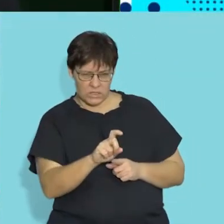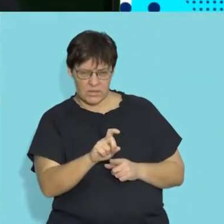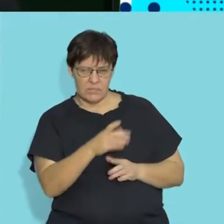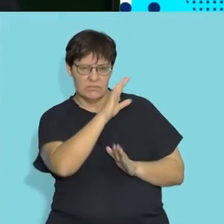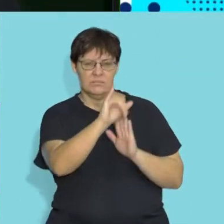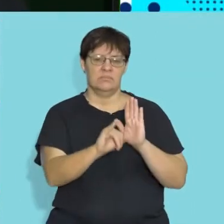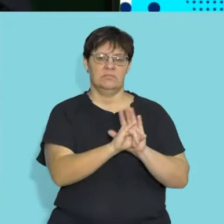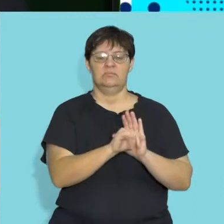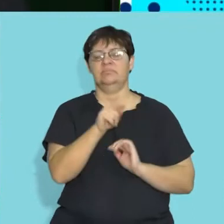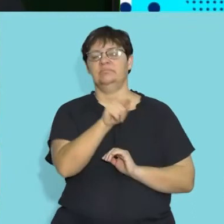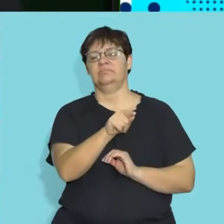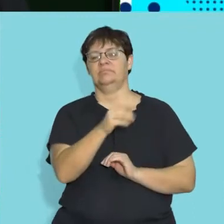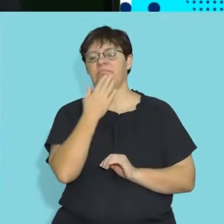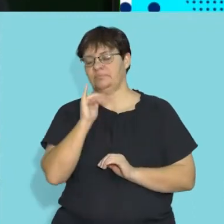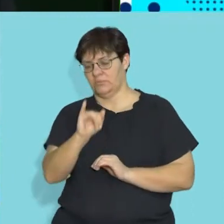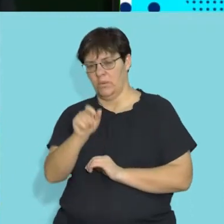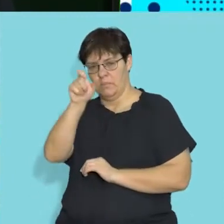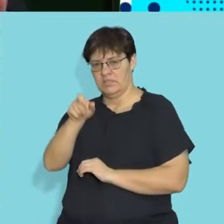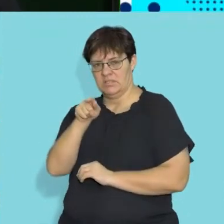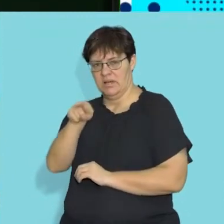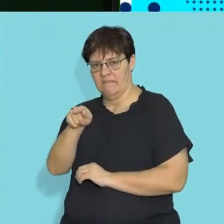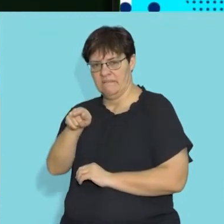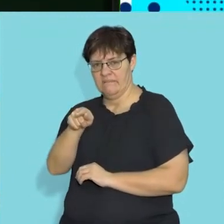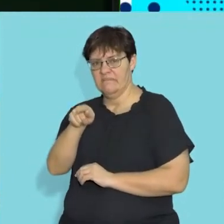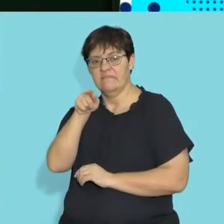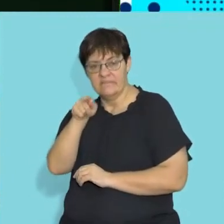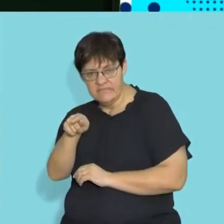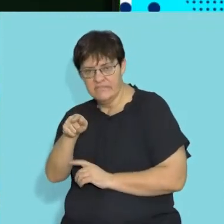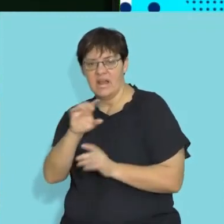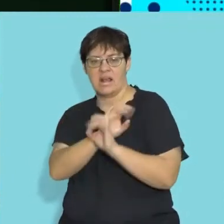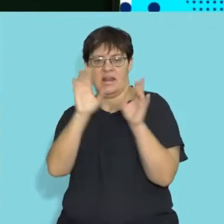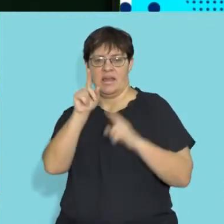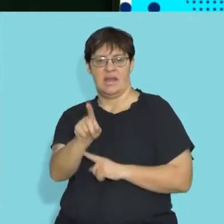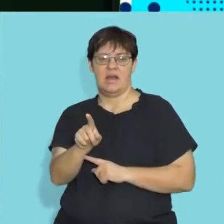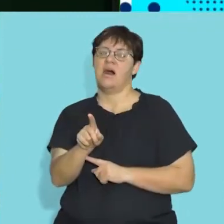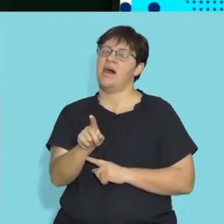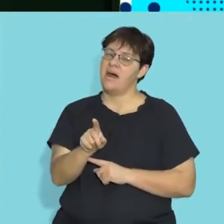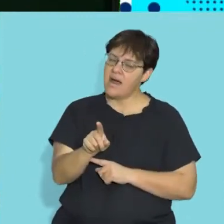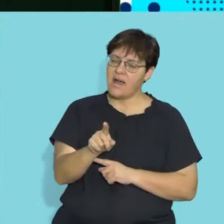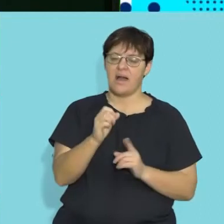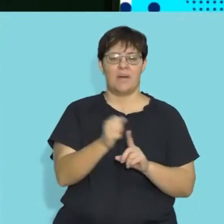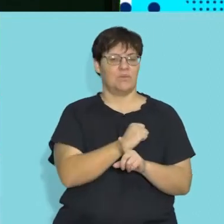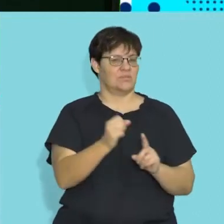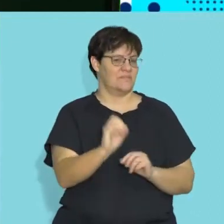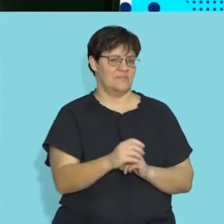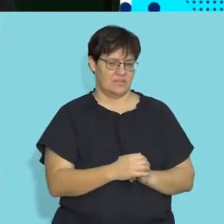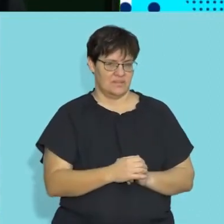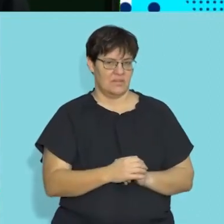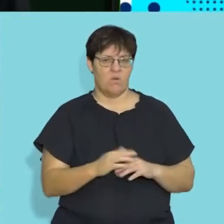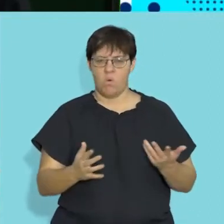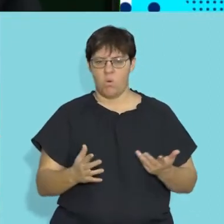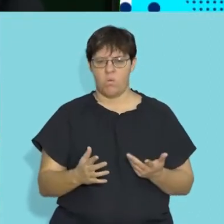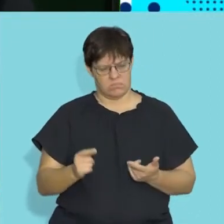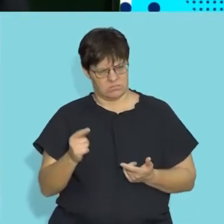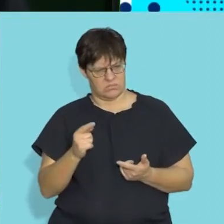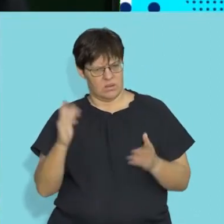identify the call to a specific person. And clearly you can then identify any abuse or the use of the telephone